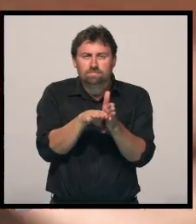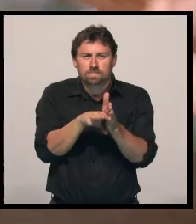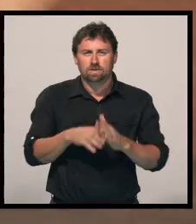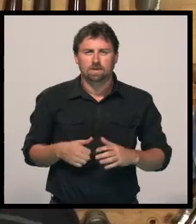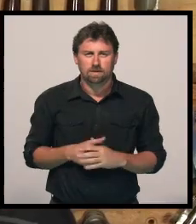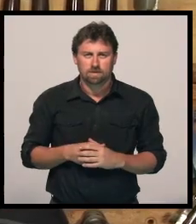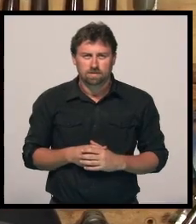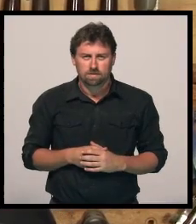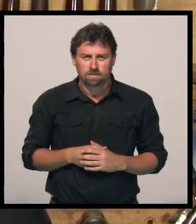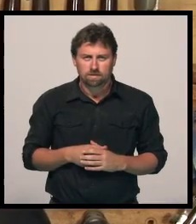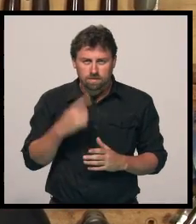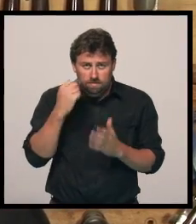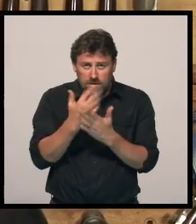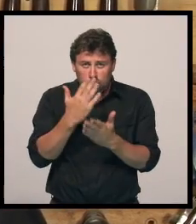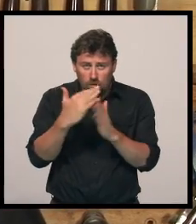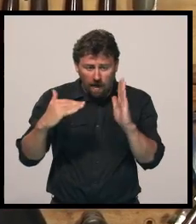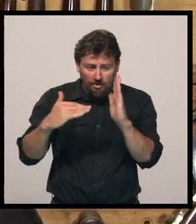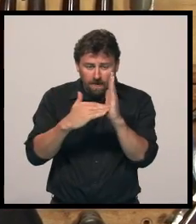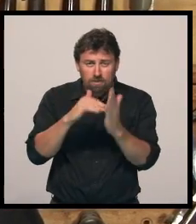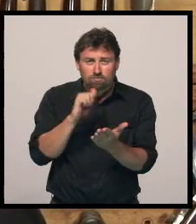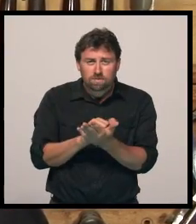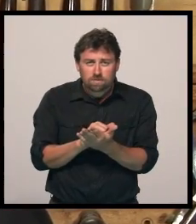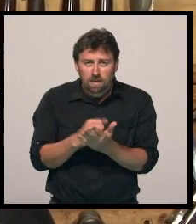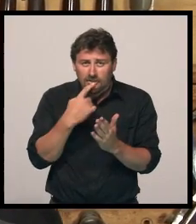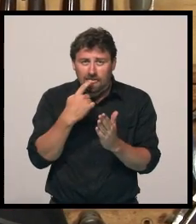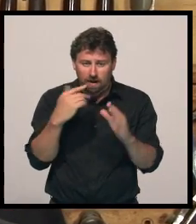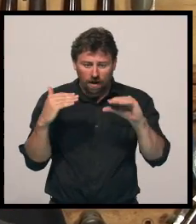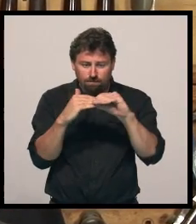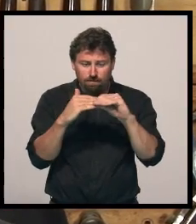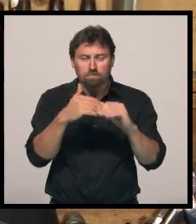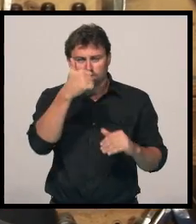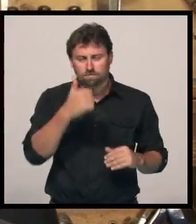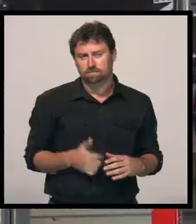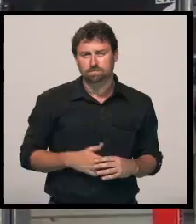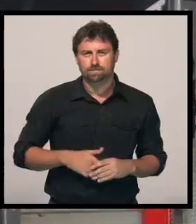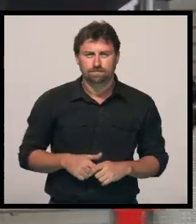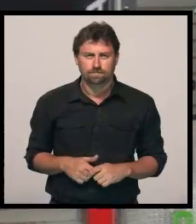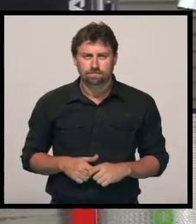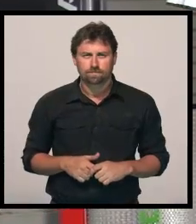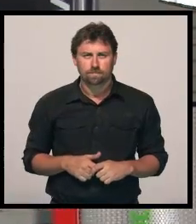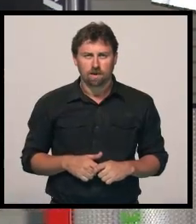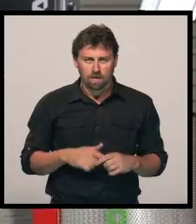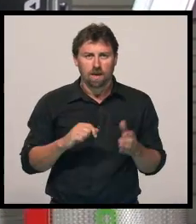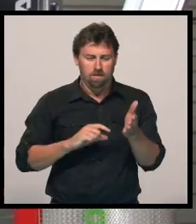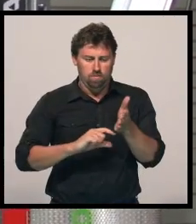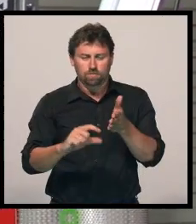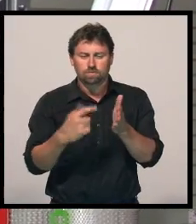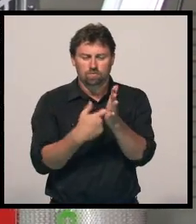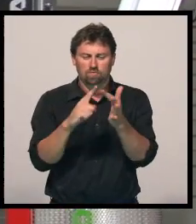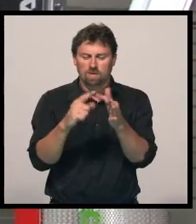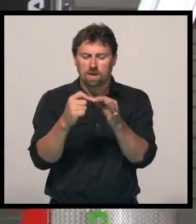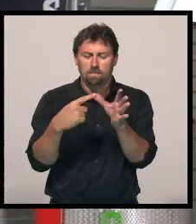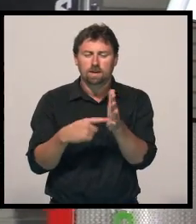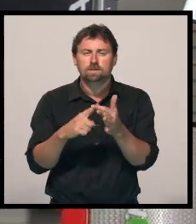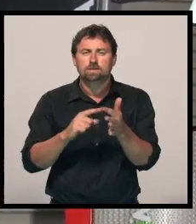way, we'll just do a test fit, and that fits quite nicely. And then the rebate for the base, and the